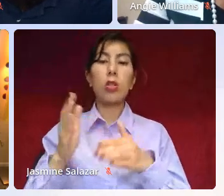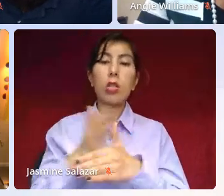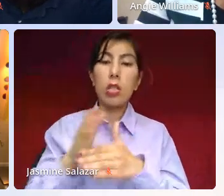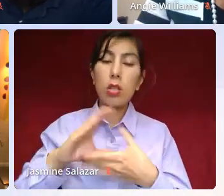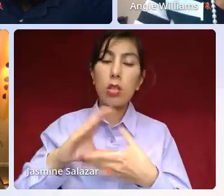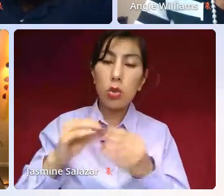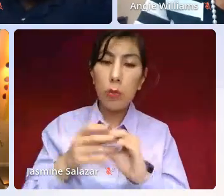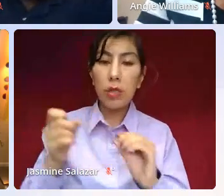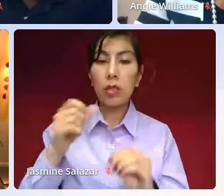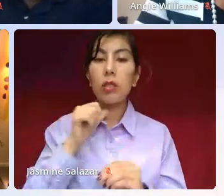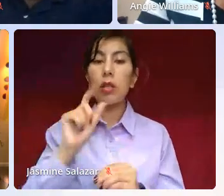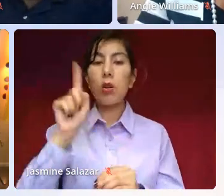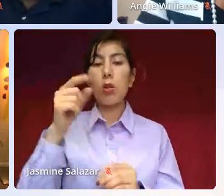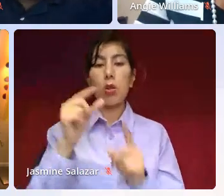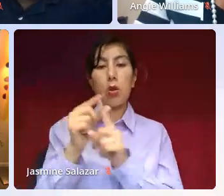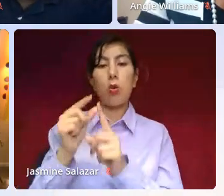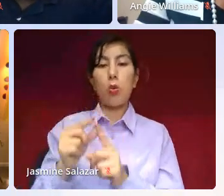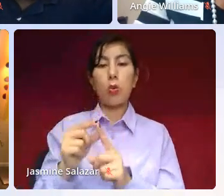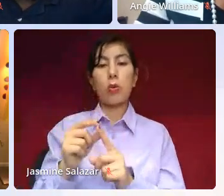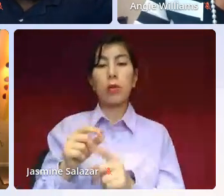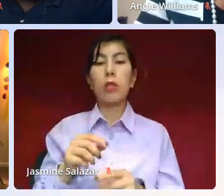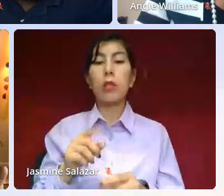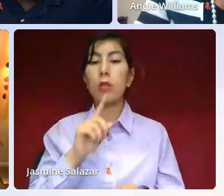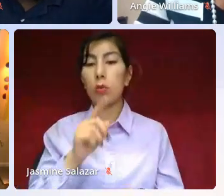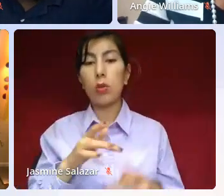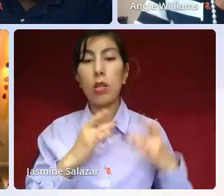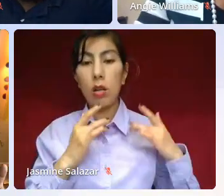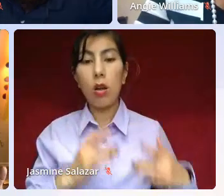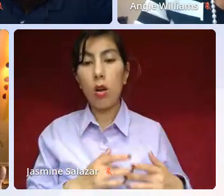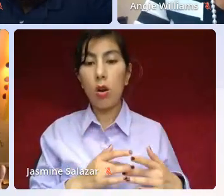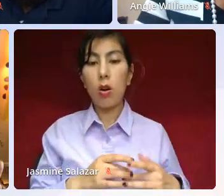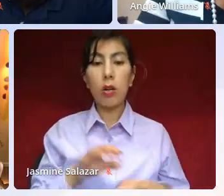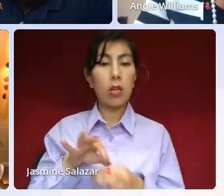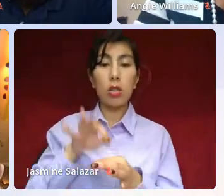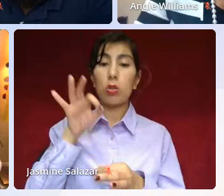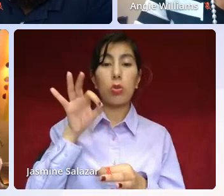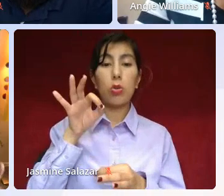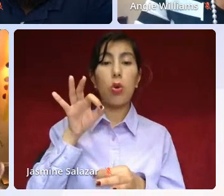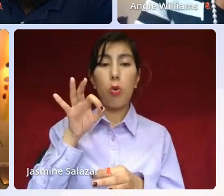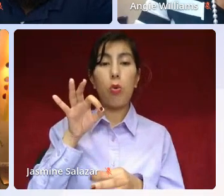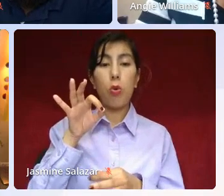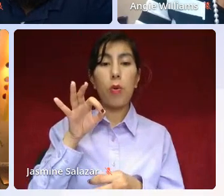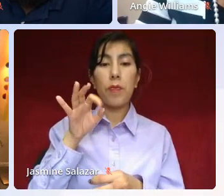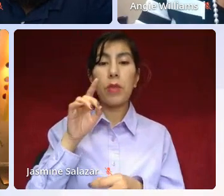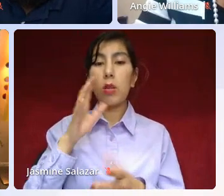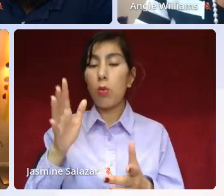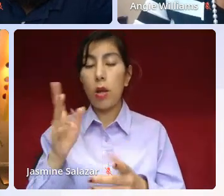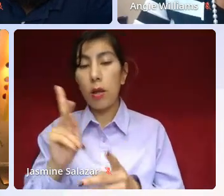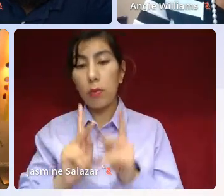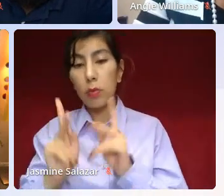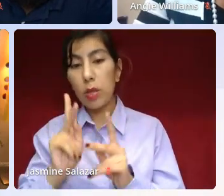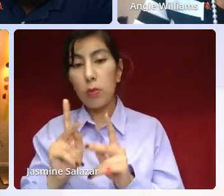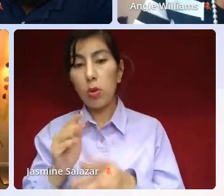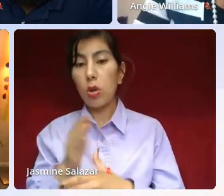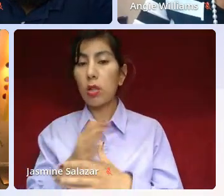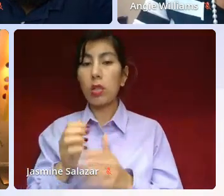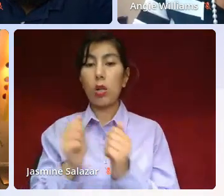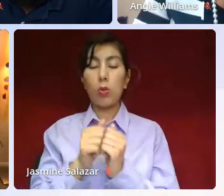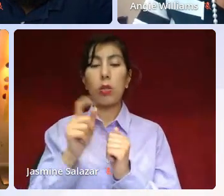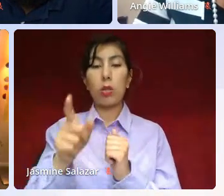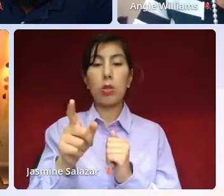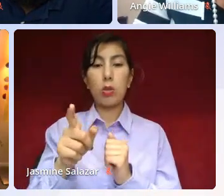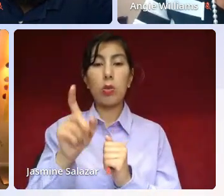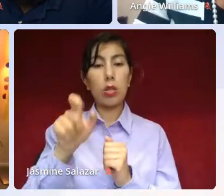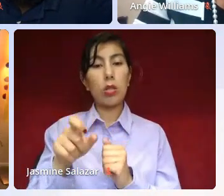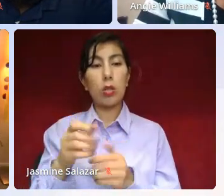not just words, it's heart, it's a soul, it's what people are sharing with you, and you need to